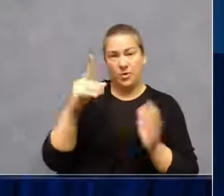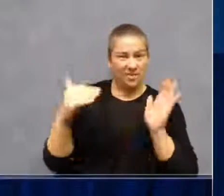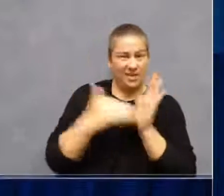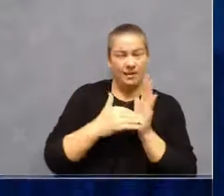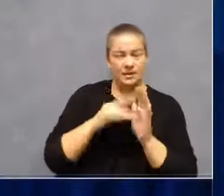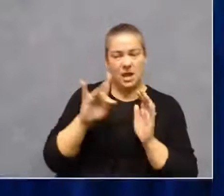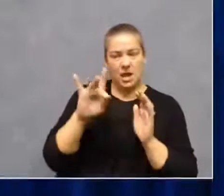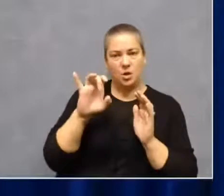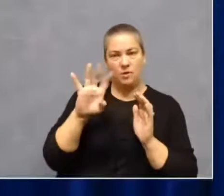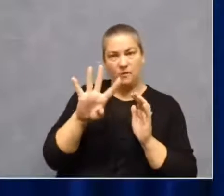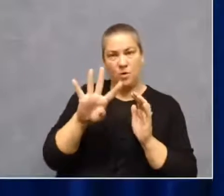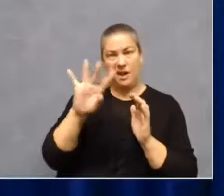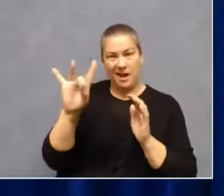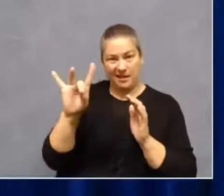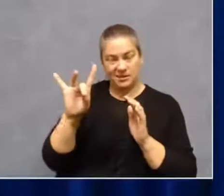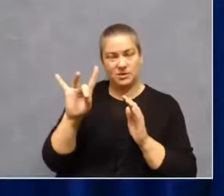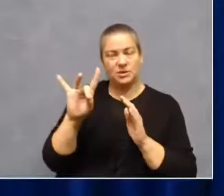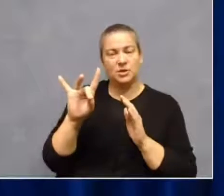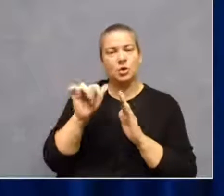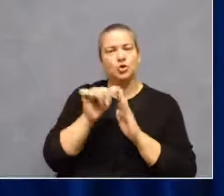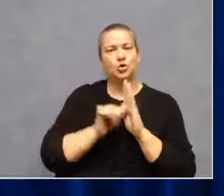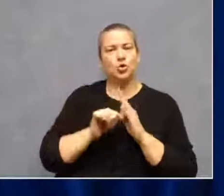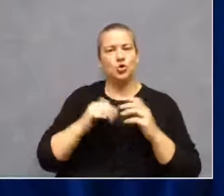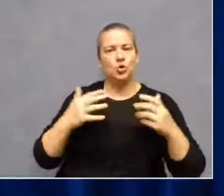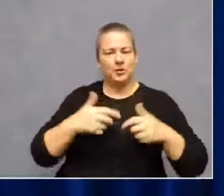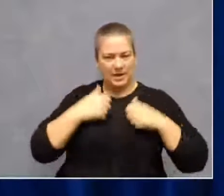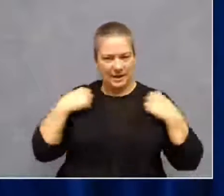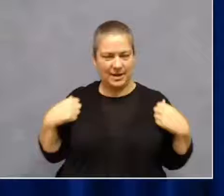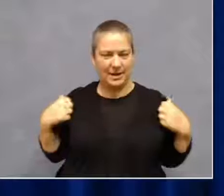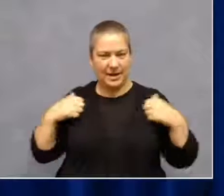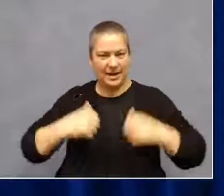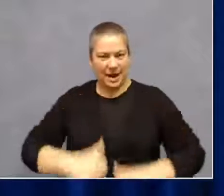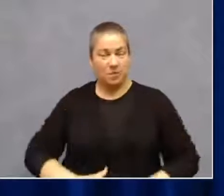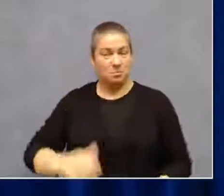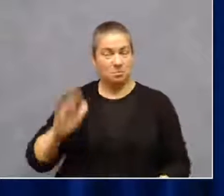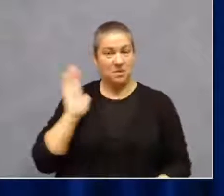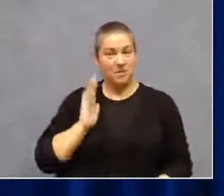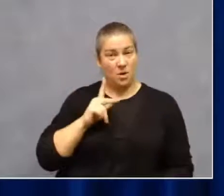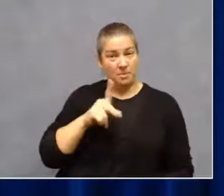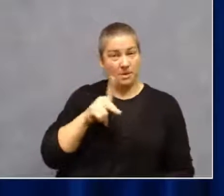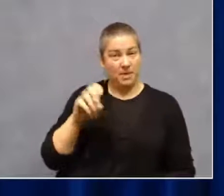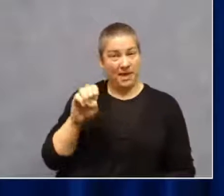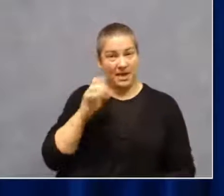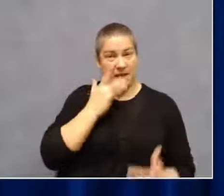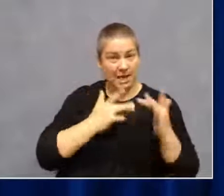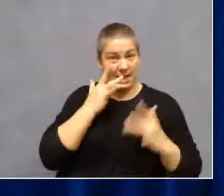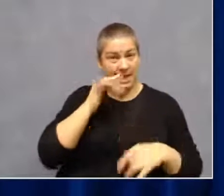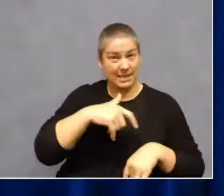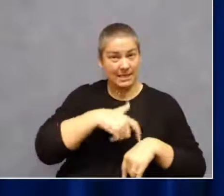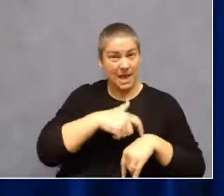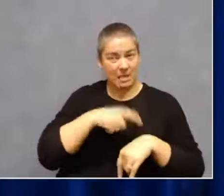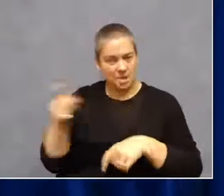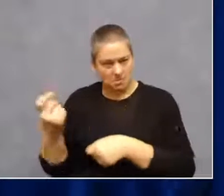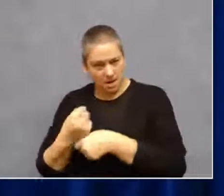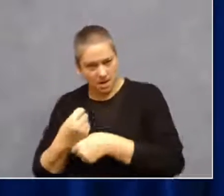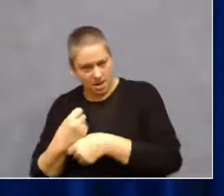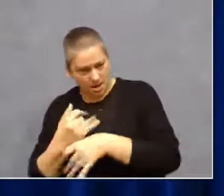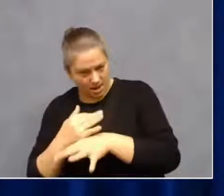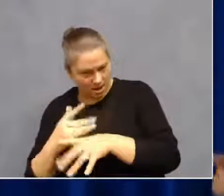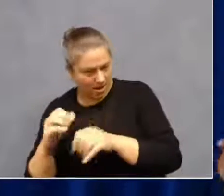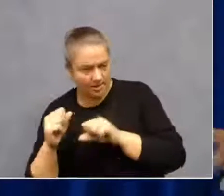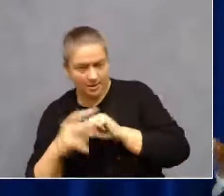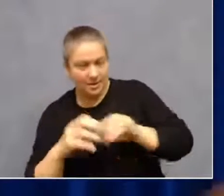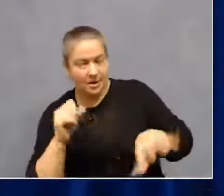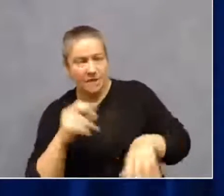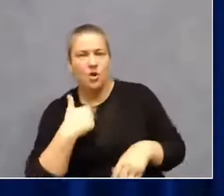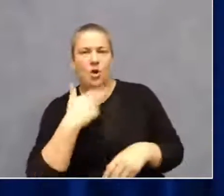23,848 surgical gowns to be spread out when there was a PPE shortage. And we've created over 1,300 desk shields. And